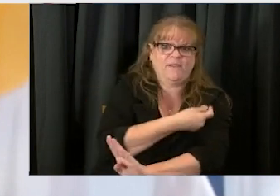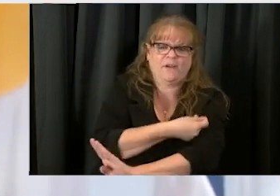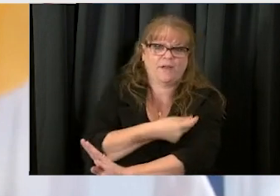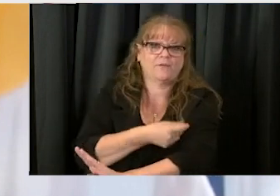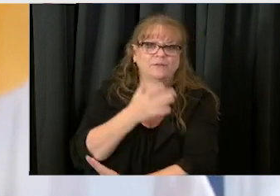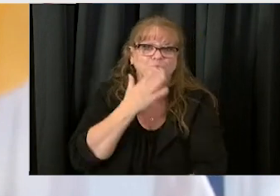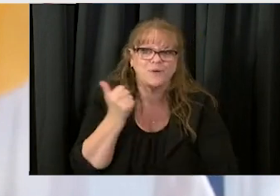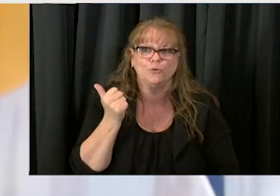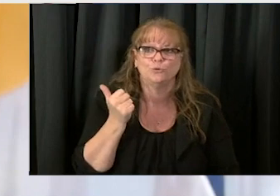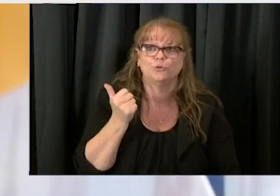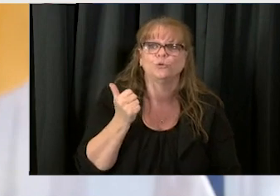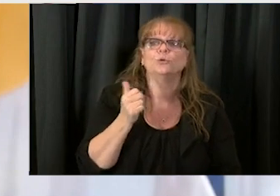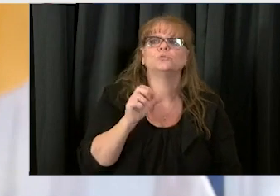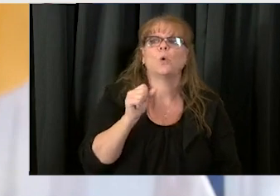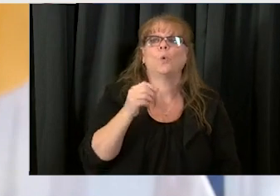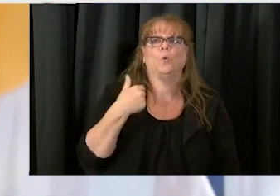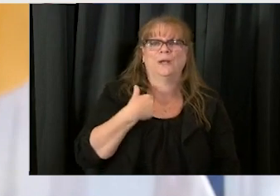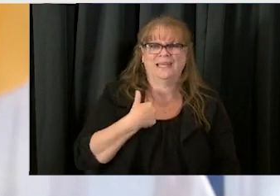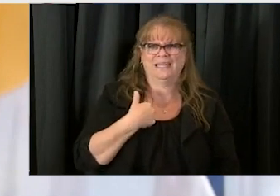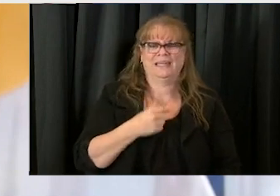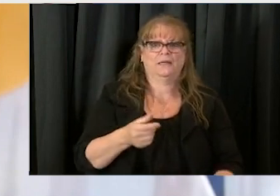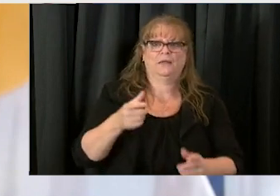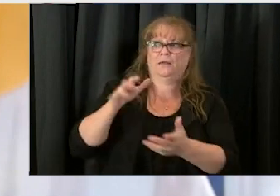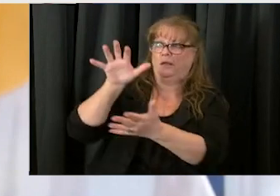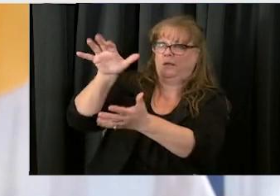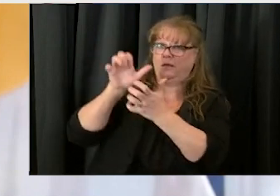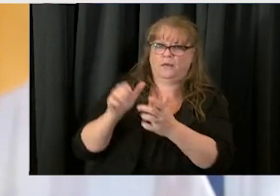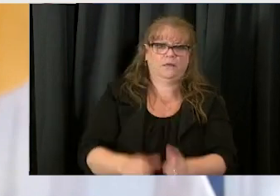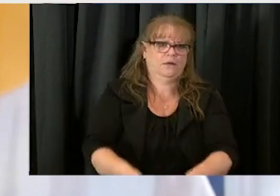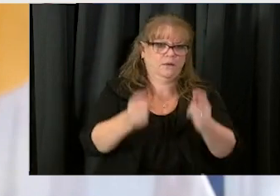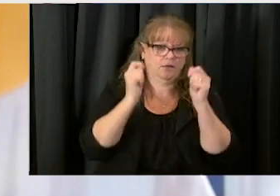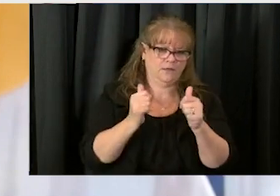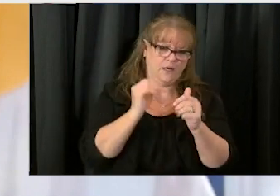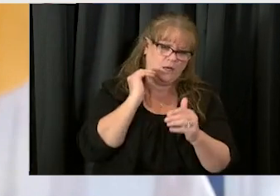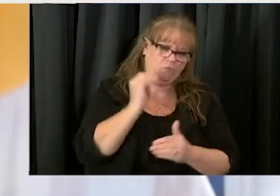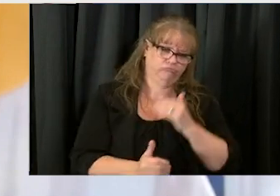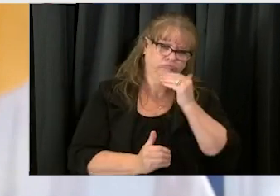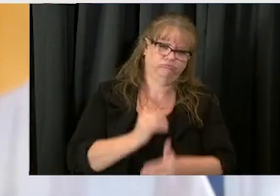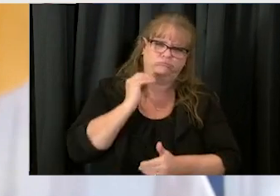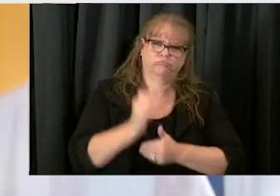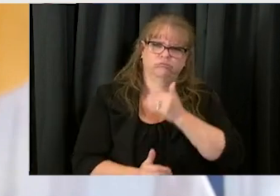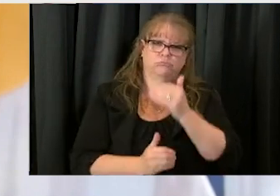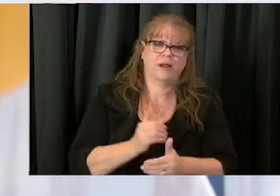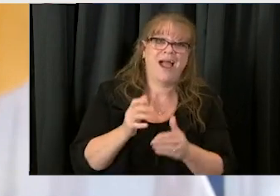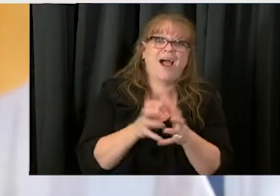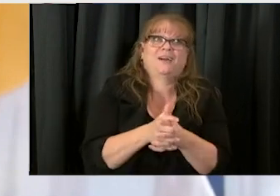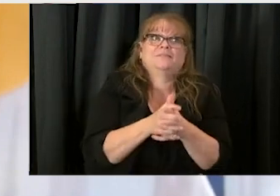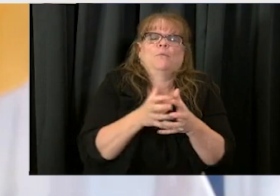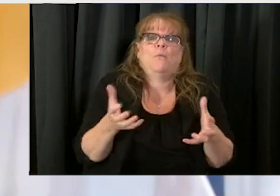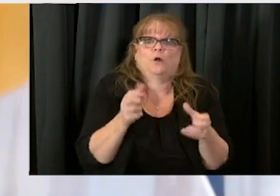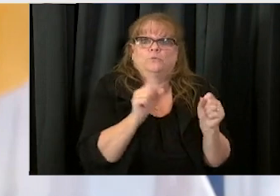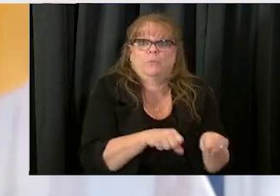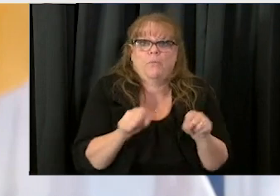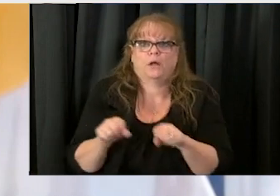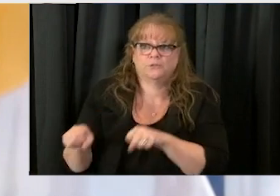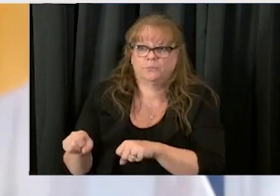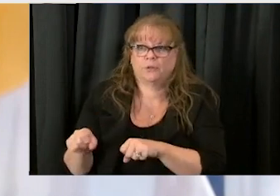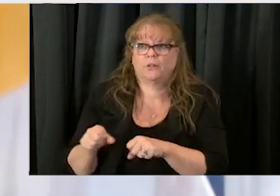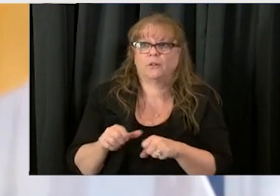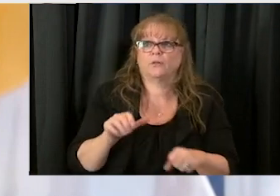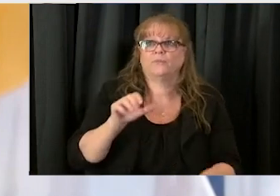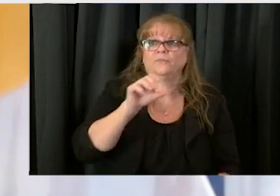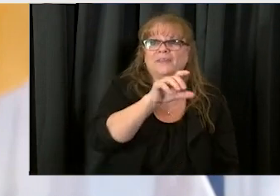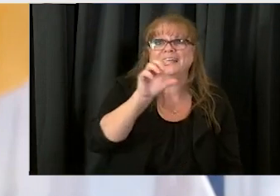rate possible. I mean, the fact that those 250 people in Center and San Luis were vaccinated, that UC Health has vaccinated thousands of people over